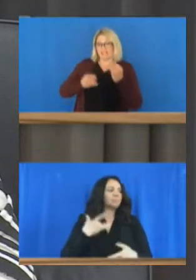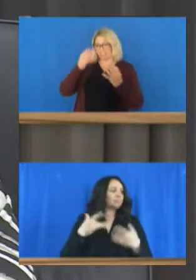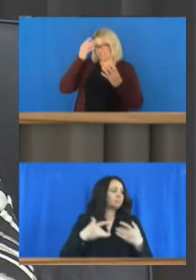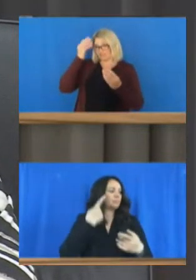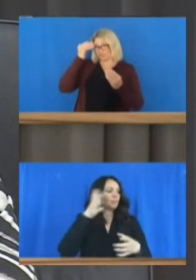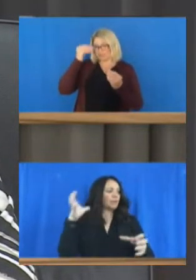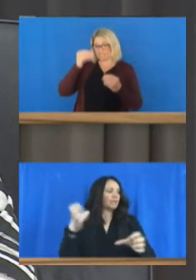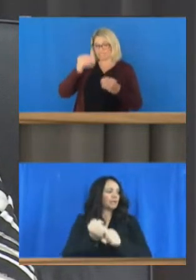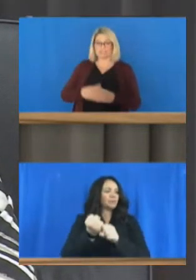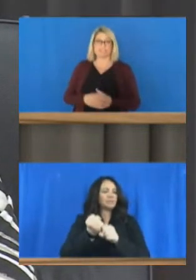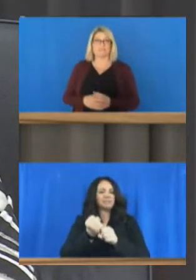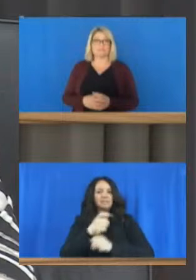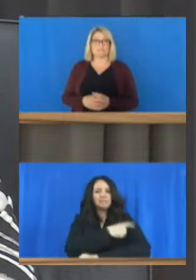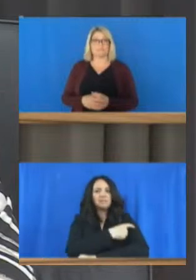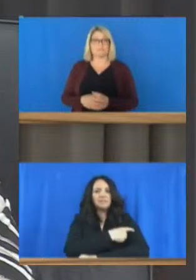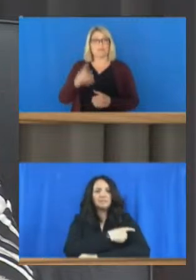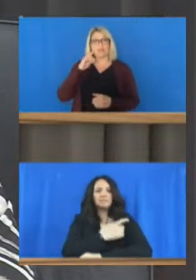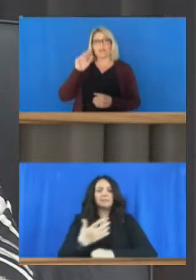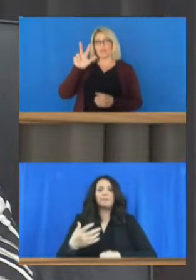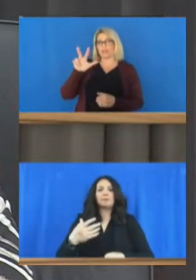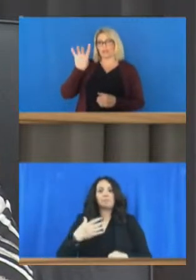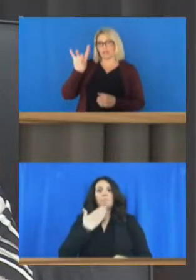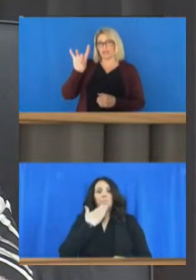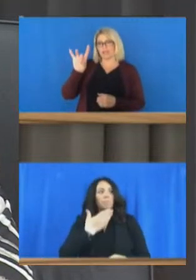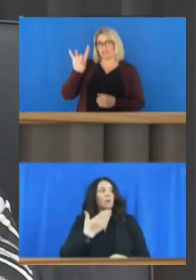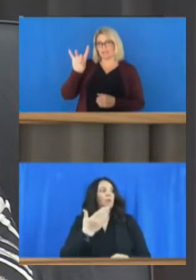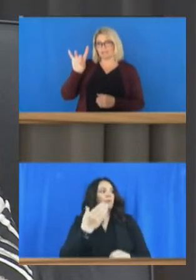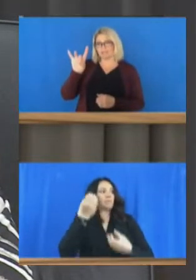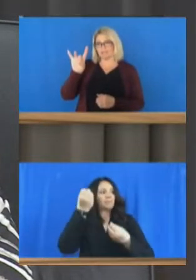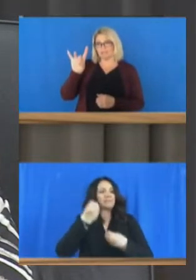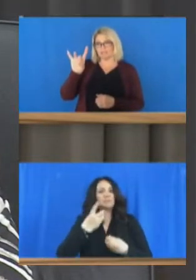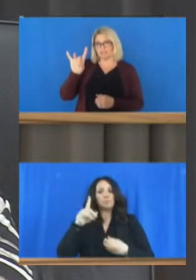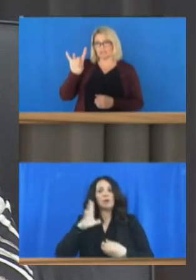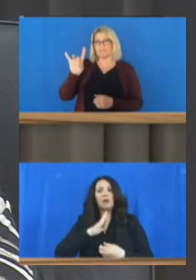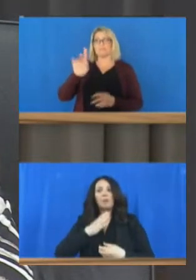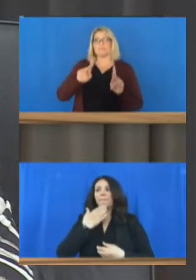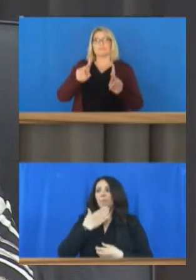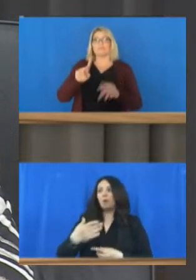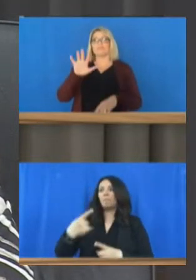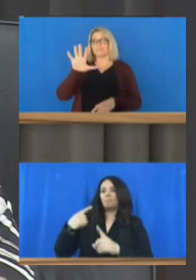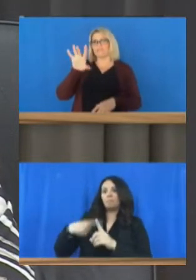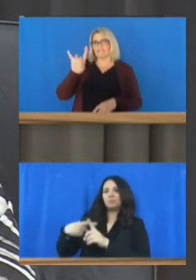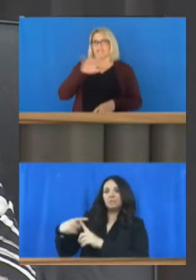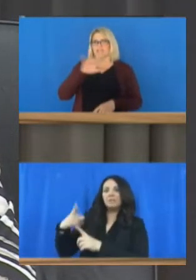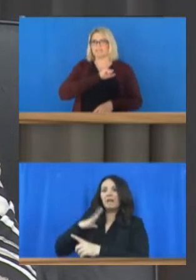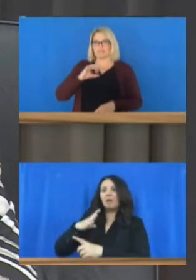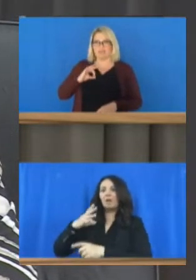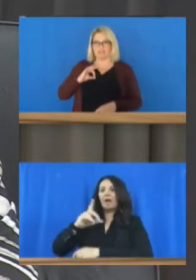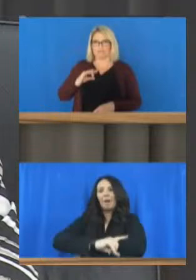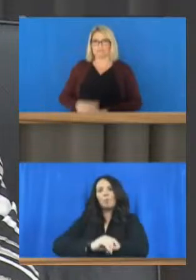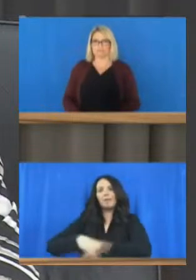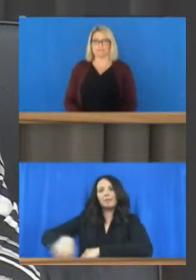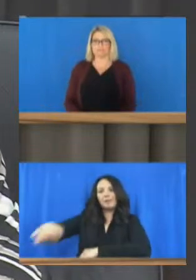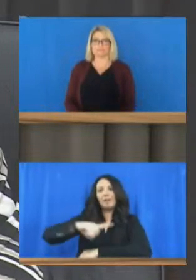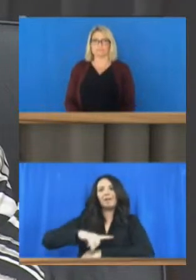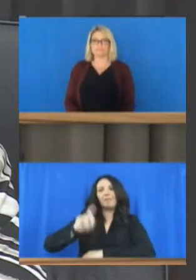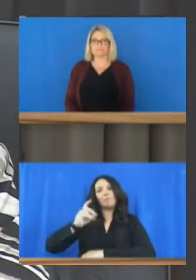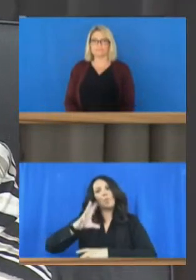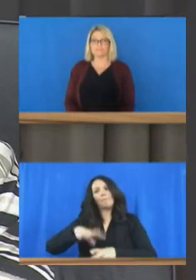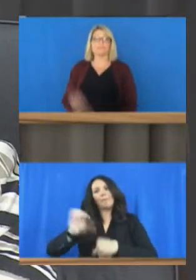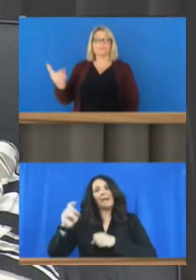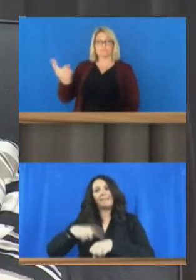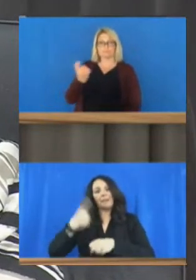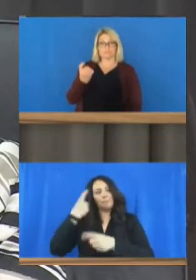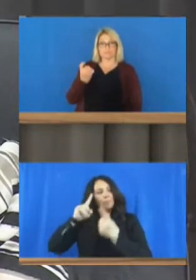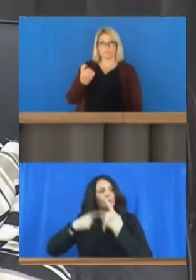Well, that's a great question, because I know we were talking very explicitly about making sure to identify the cases that are of